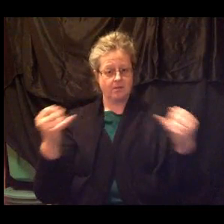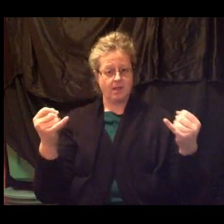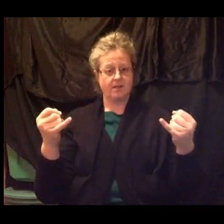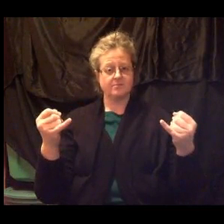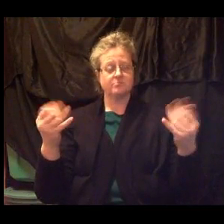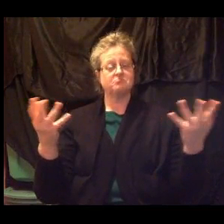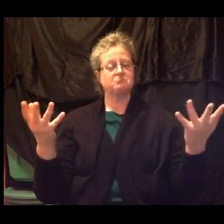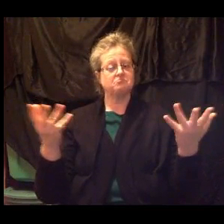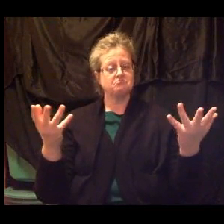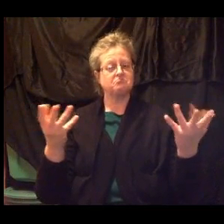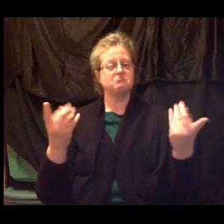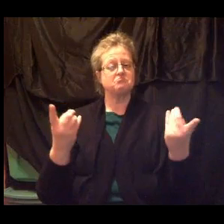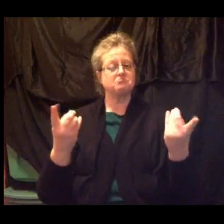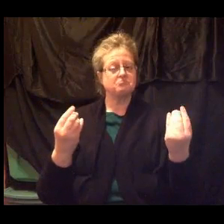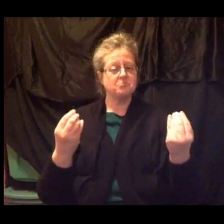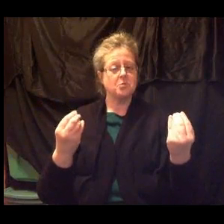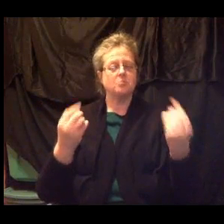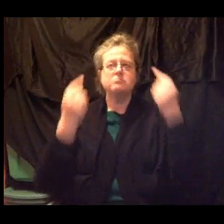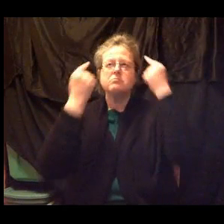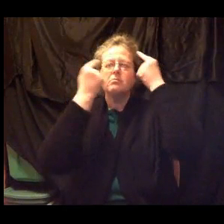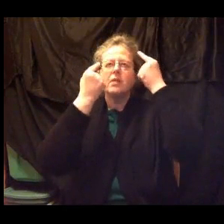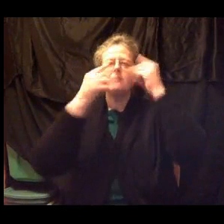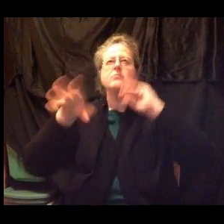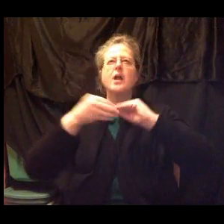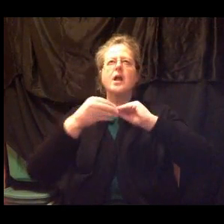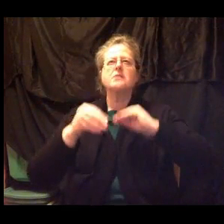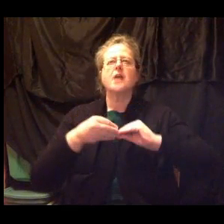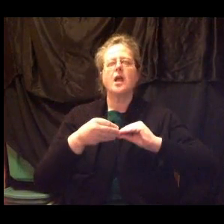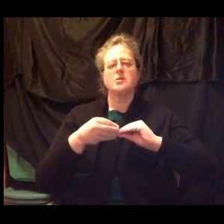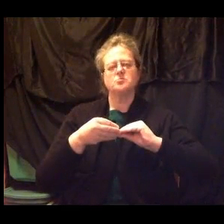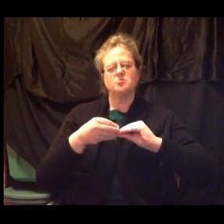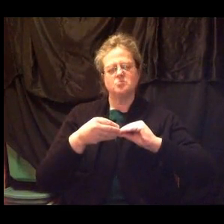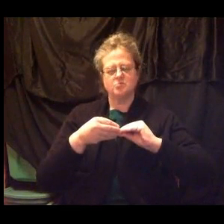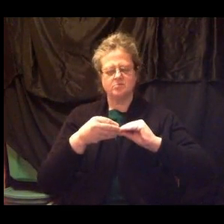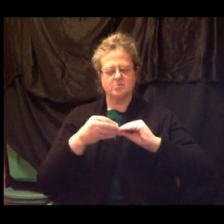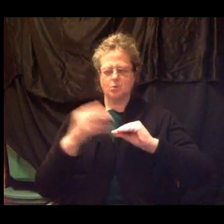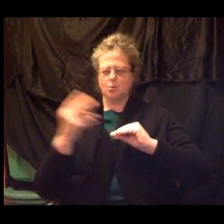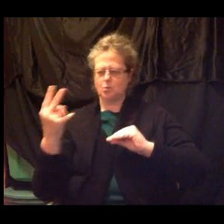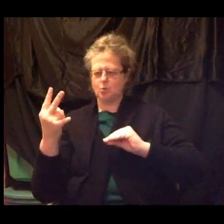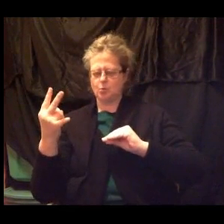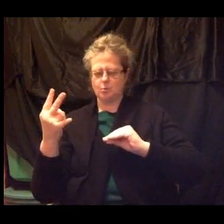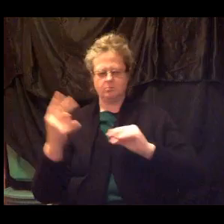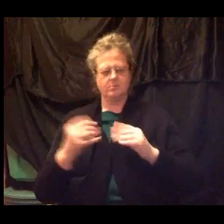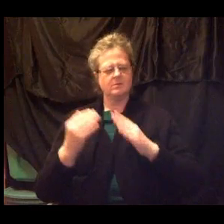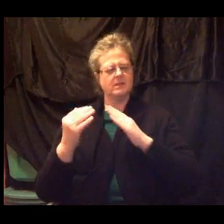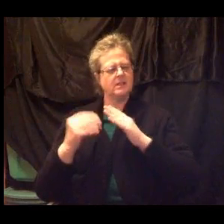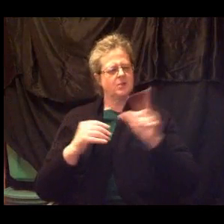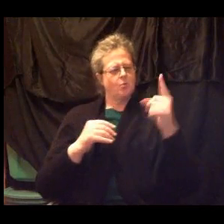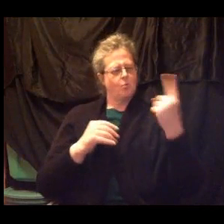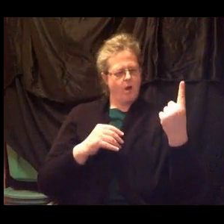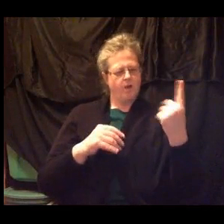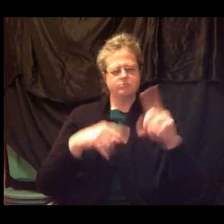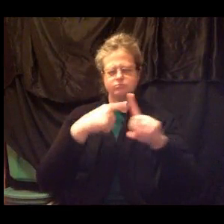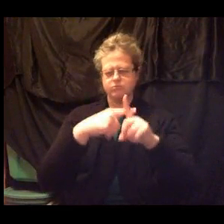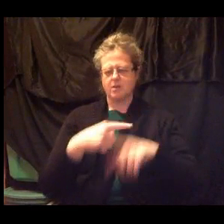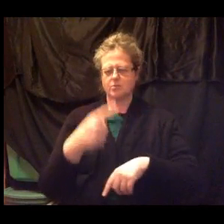what I would do is think of addition, and I get 2 by adding 1 and 1. So I take this unit, I